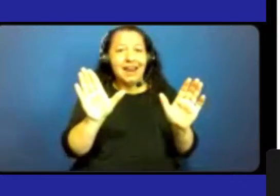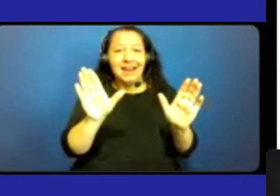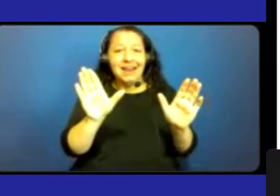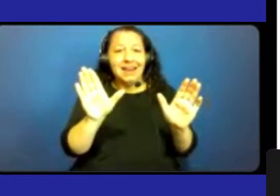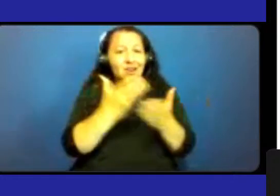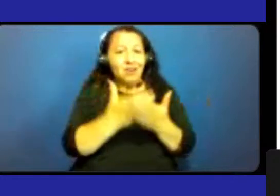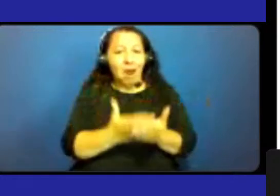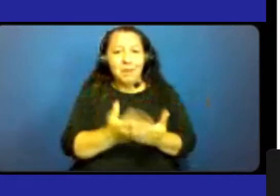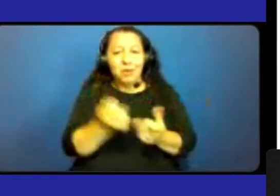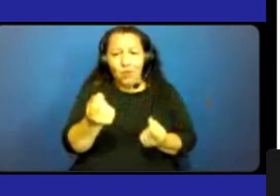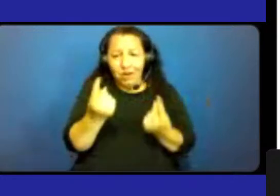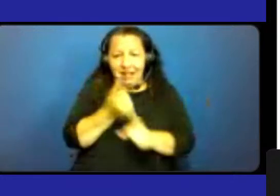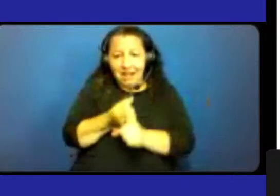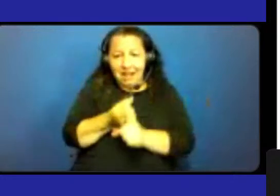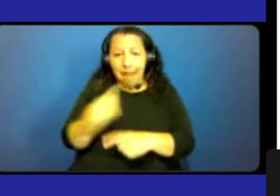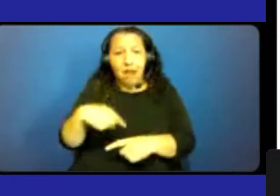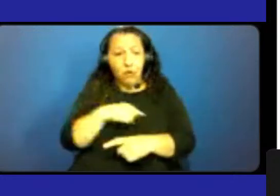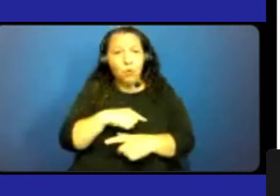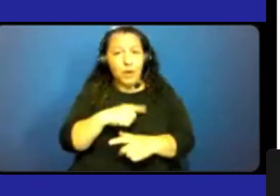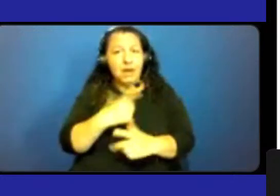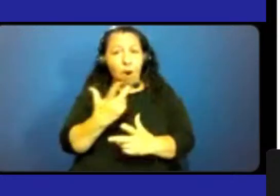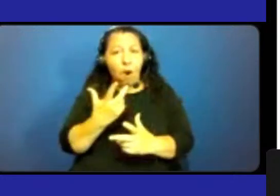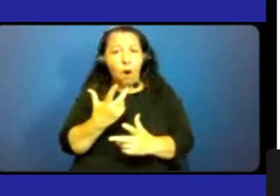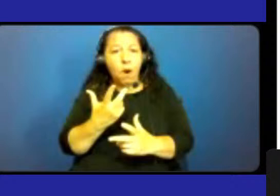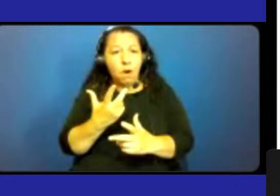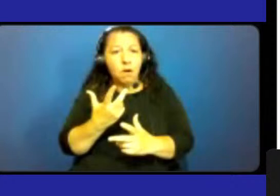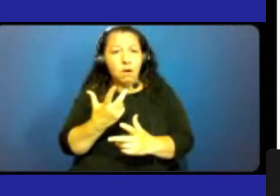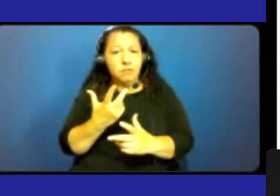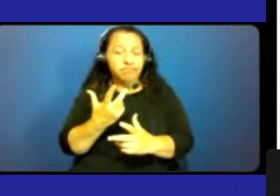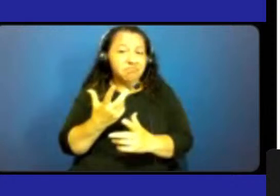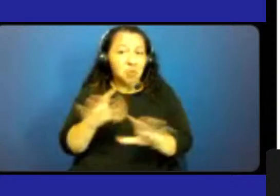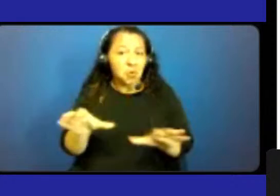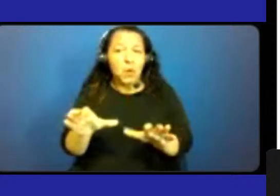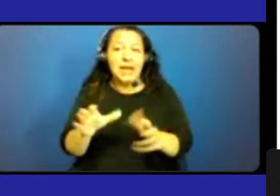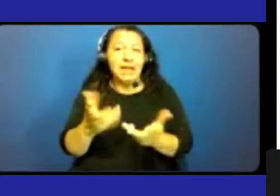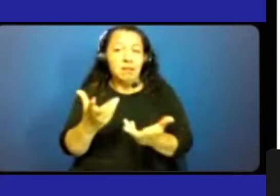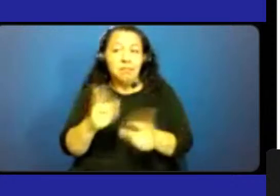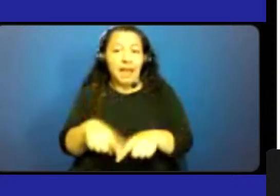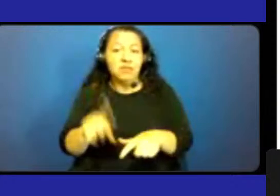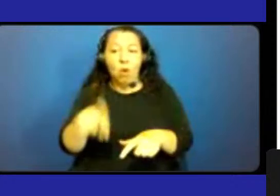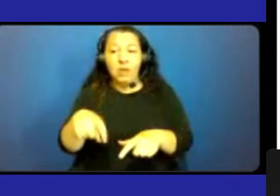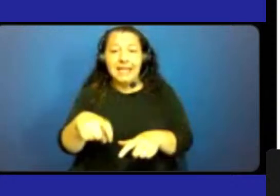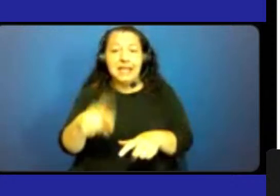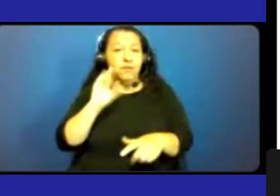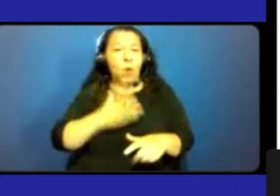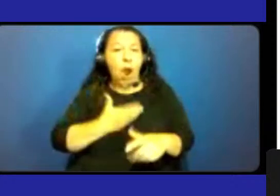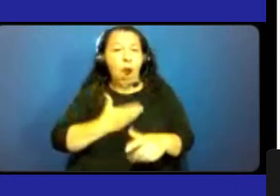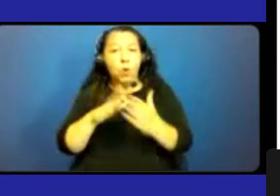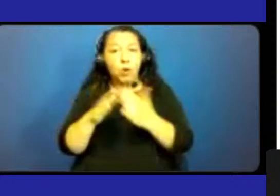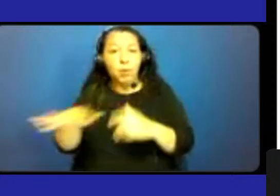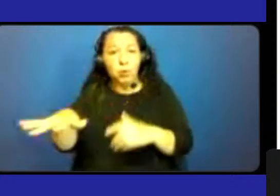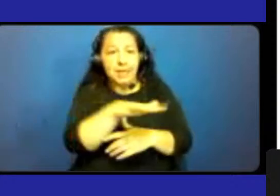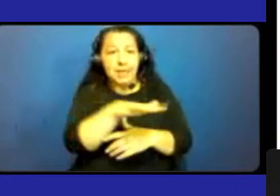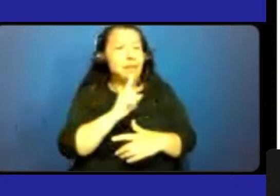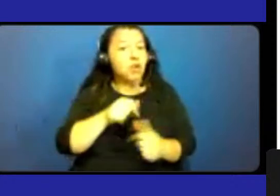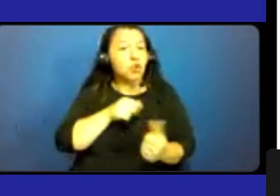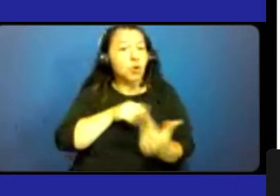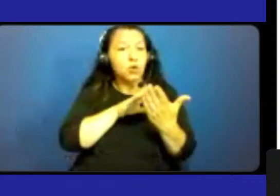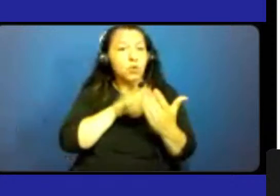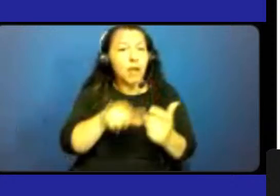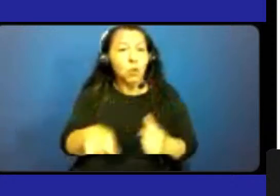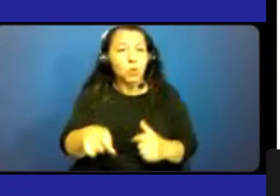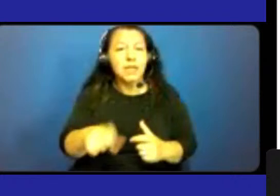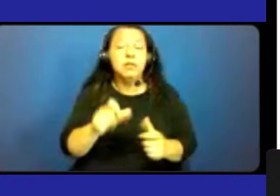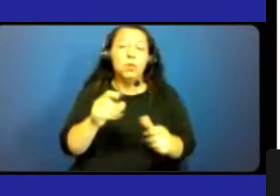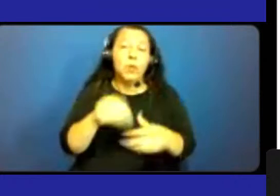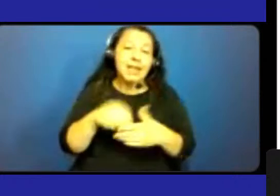impact we're having, the needs we have in our communities, and making sure we address those and all the work